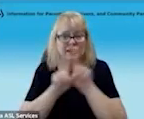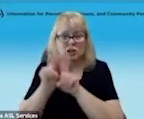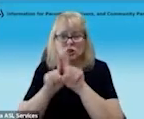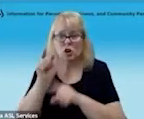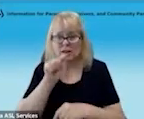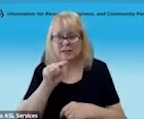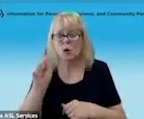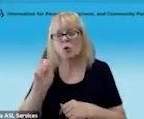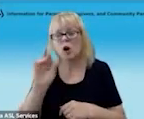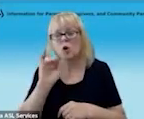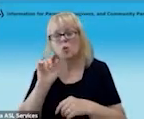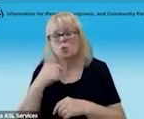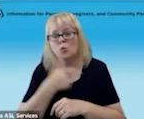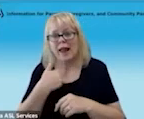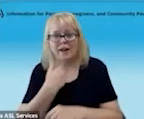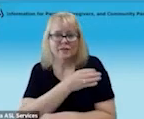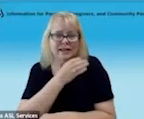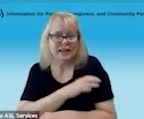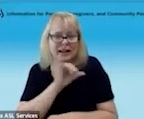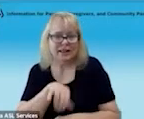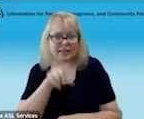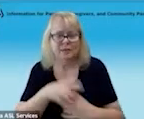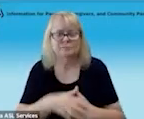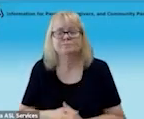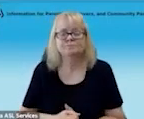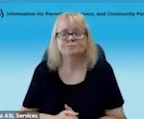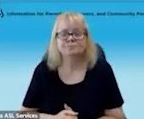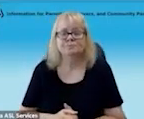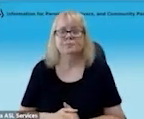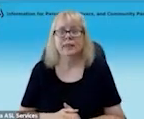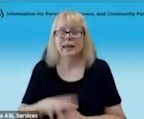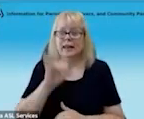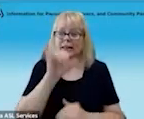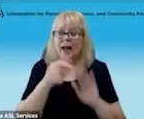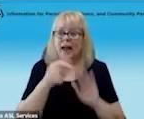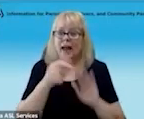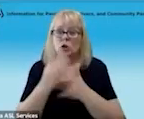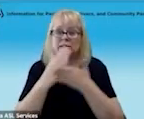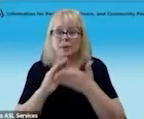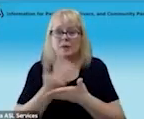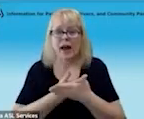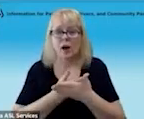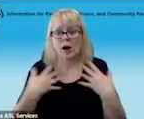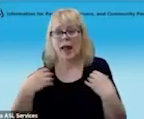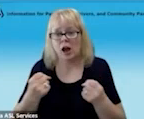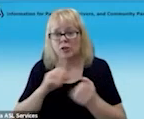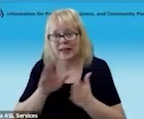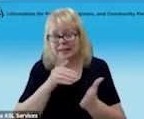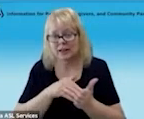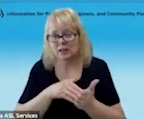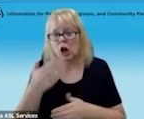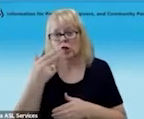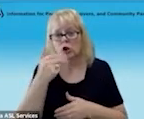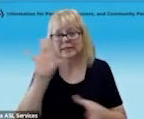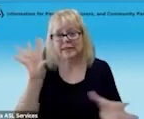approximately 126,000 square miles, which is roughly the size of Colorado. You can see the stars on the map are also where we have